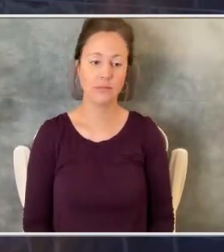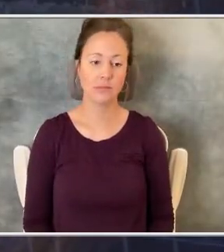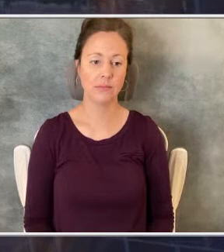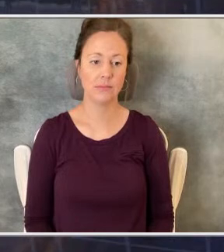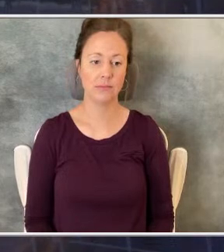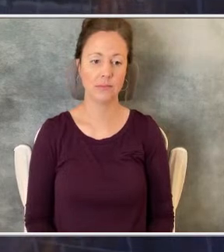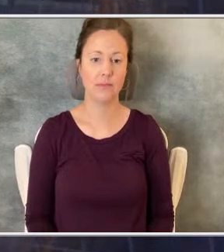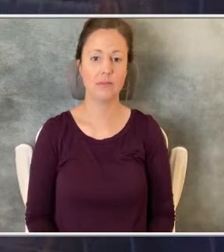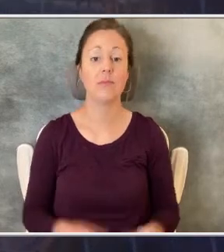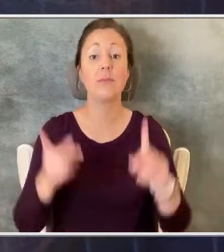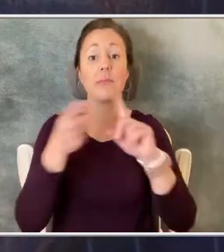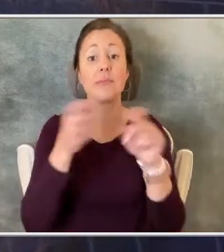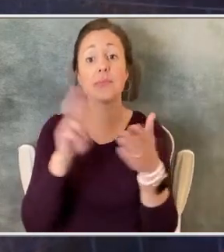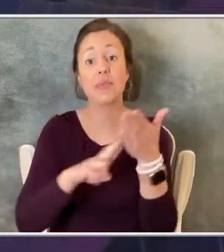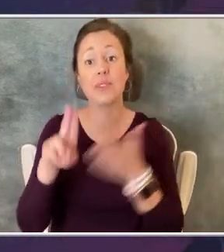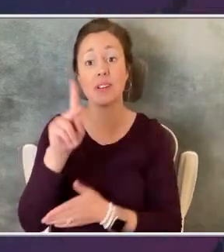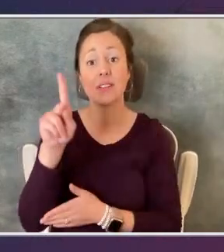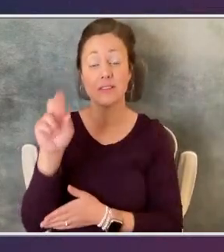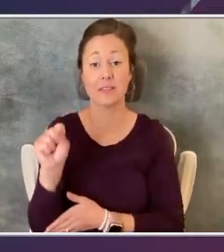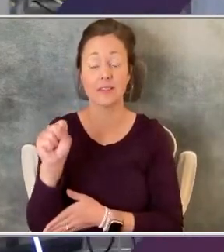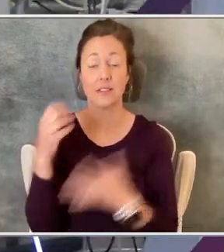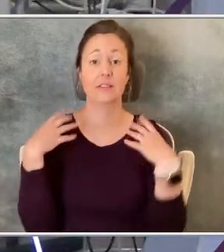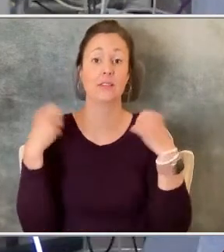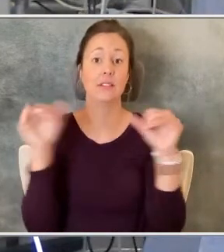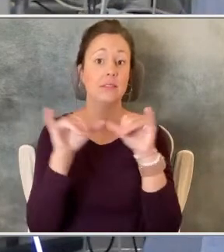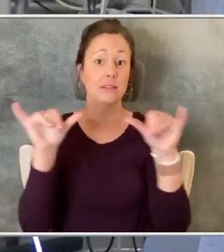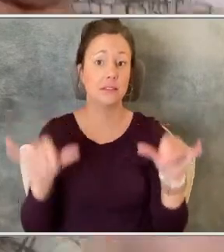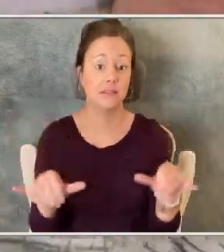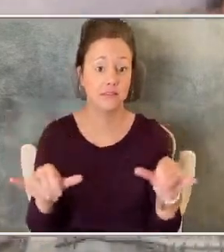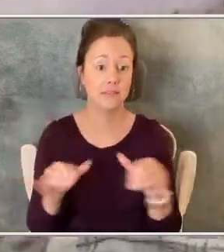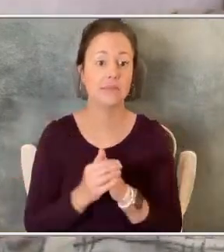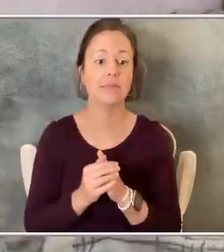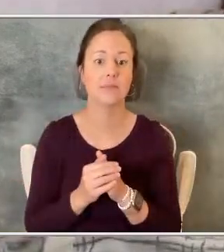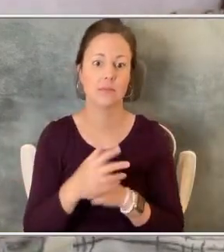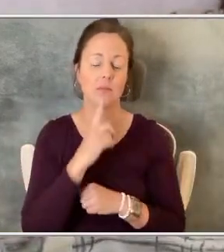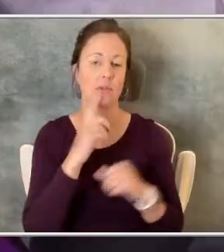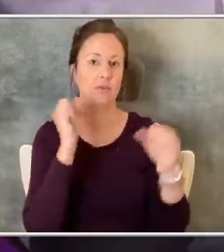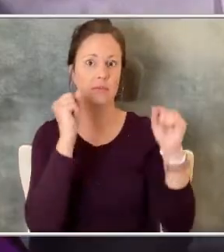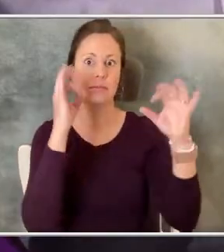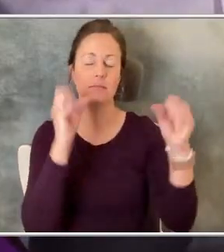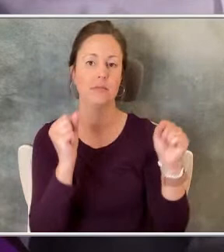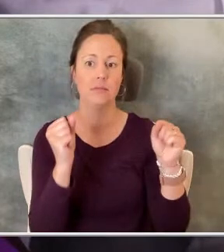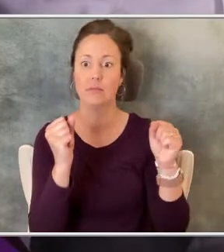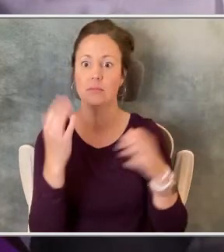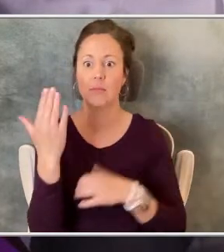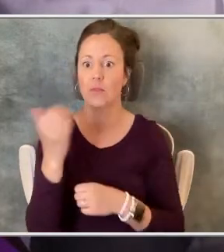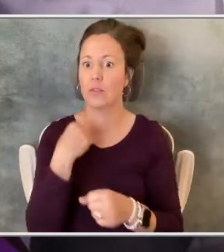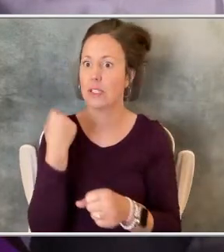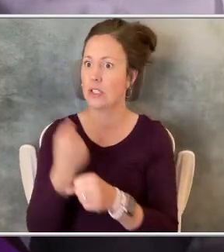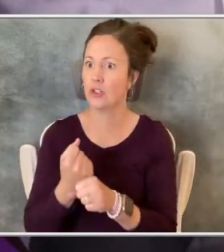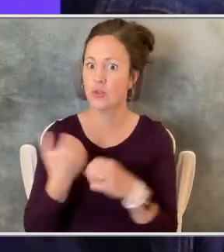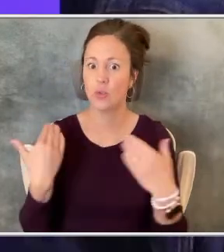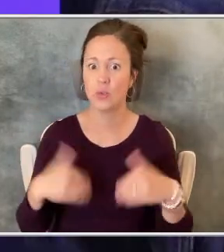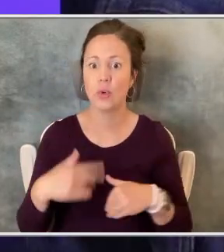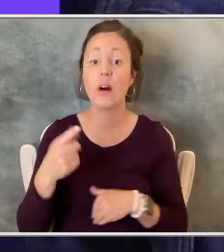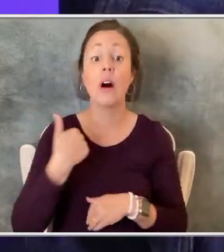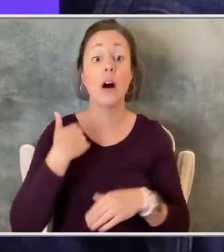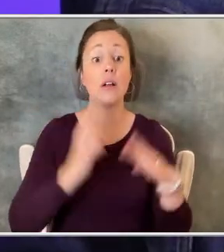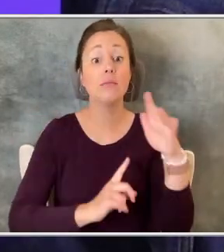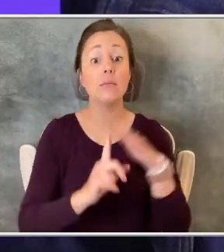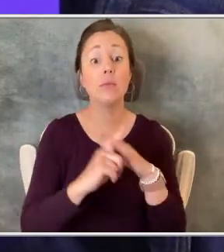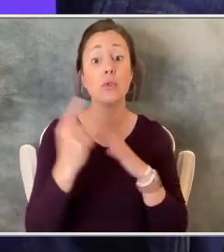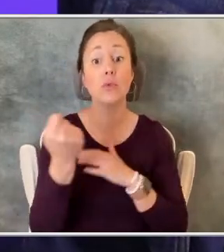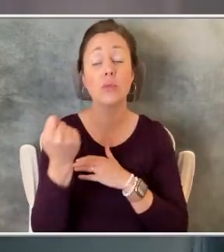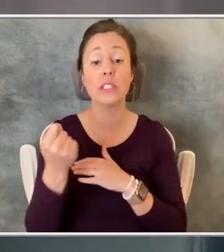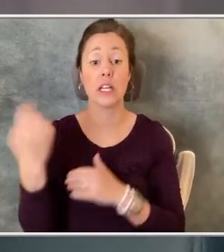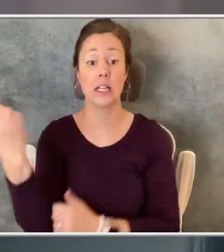from the University of Kansas Health System. I am amazed. The team here is great. I came on a Tuesday, and then by Saturday I